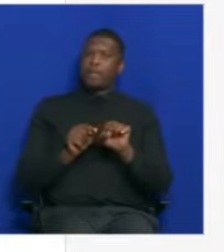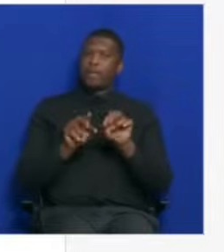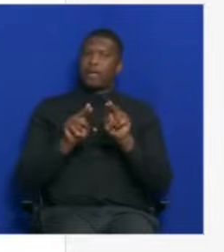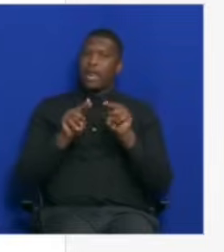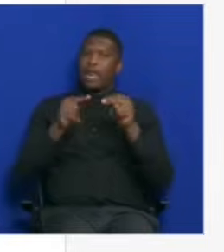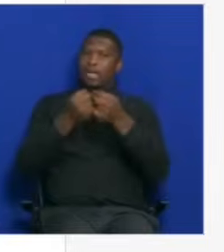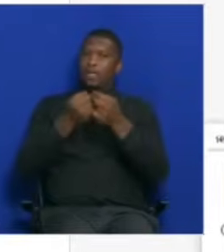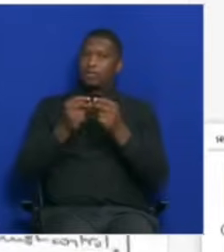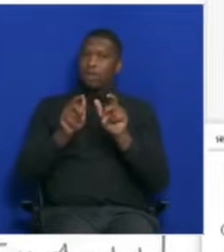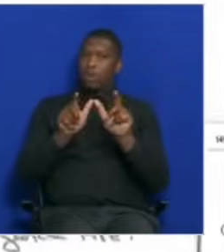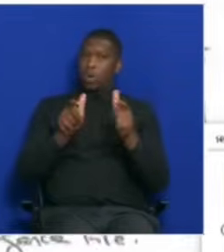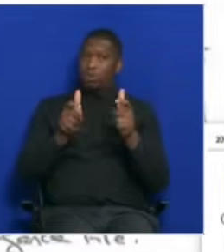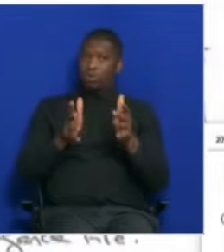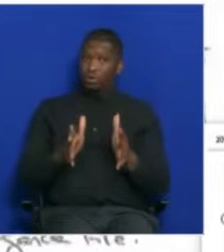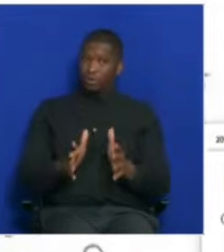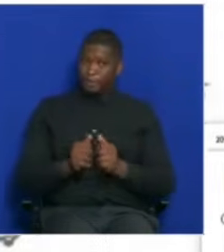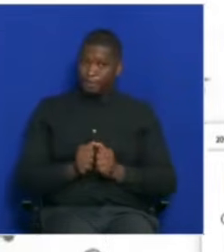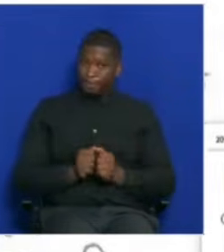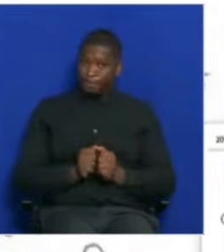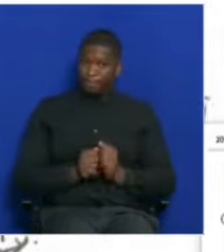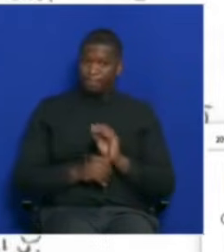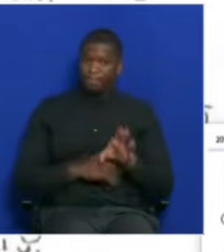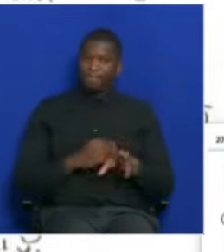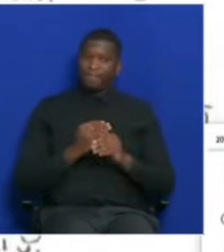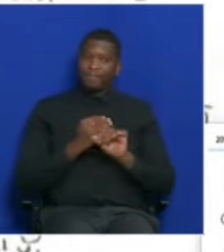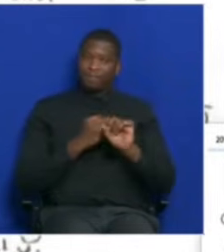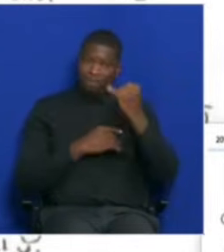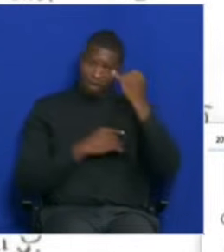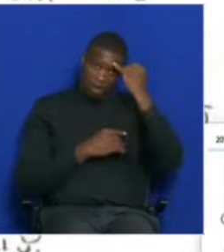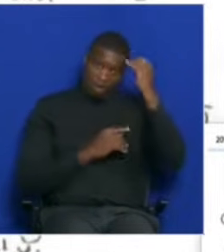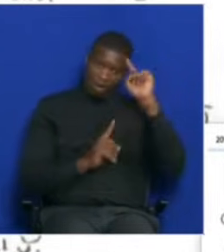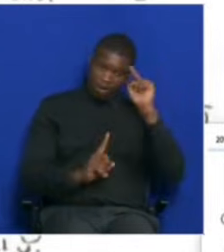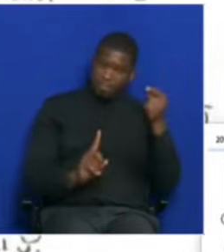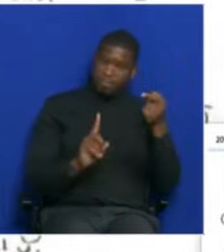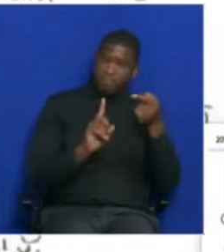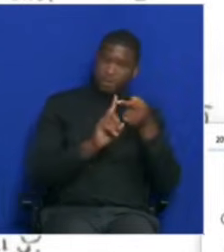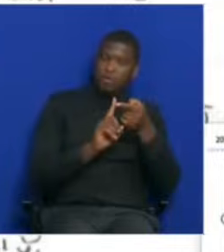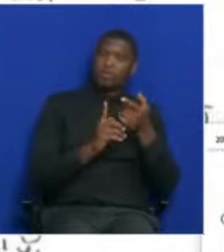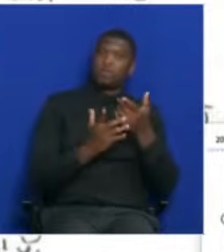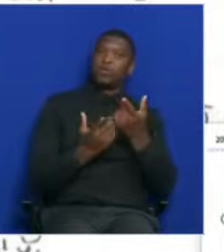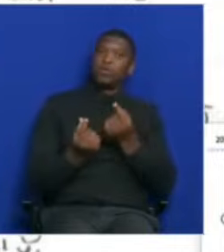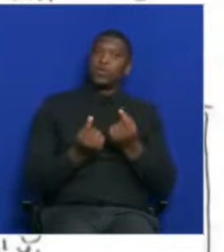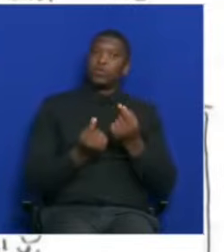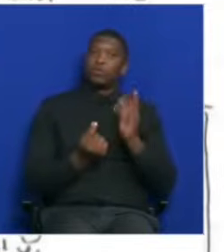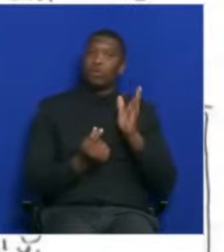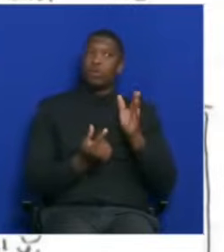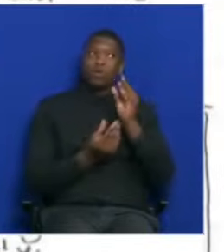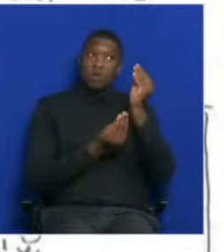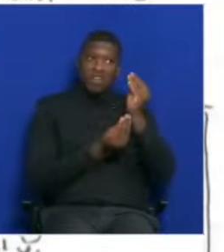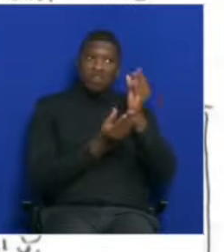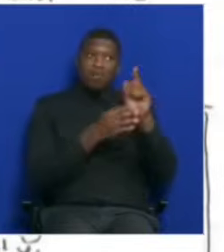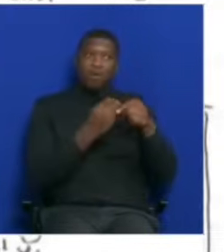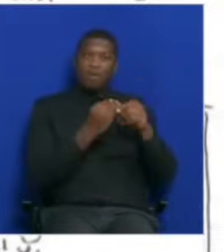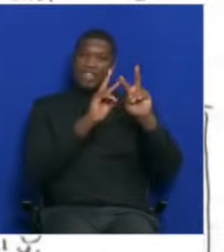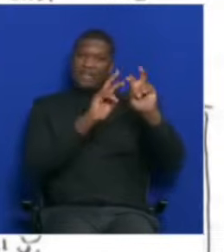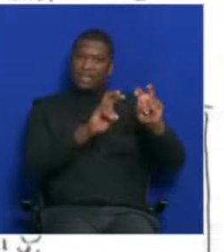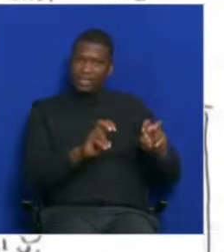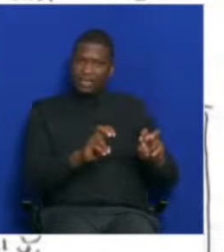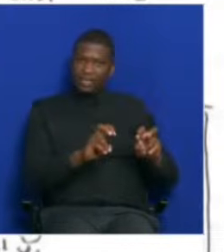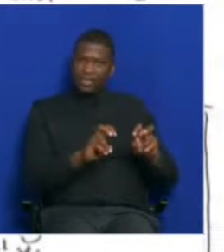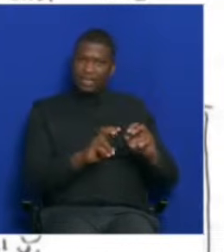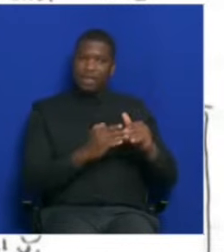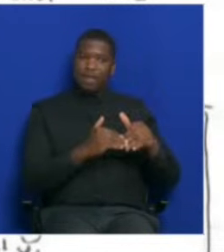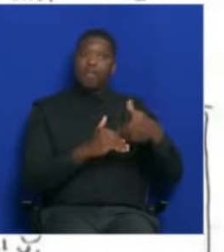And the idea was that they wouldn't tell the National Commissioner about investigation. He would then be summoned